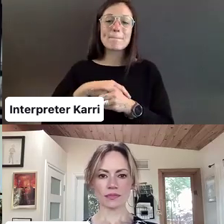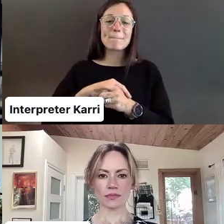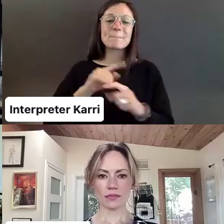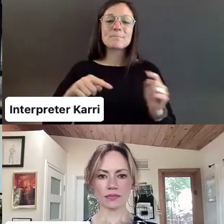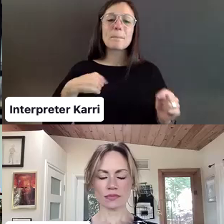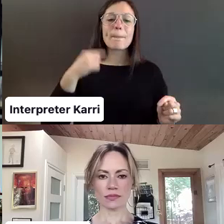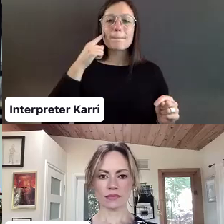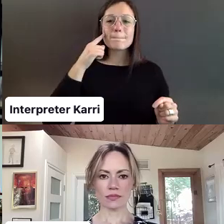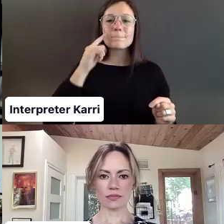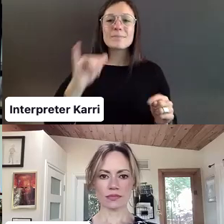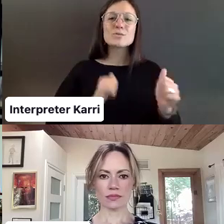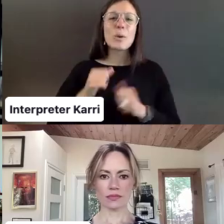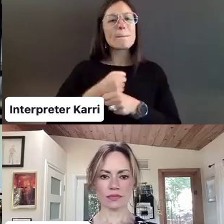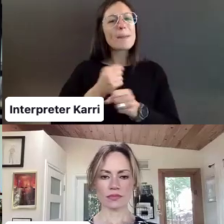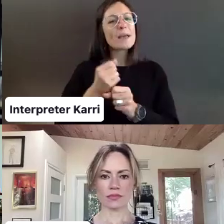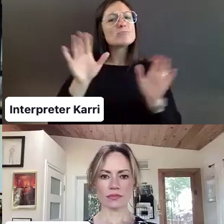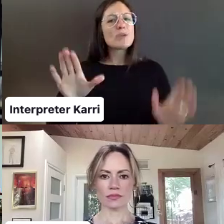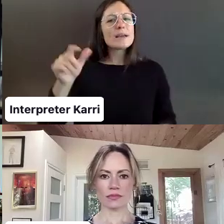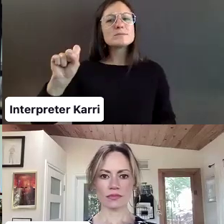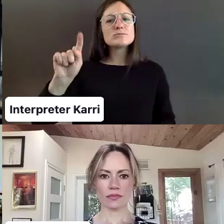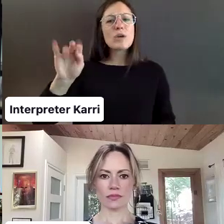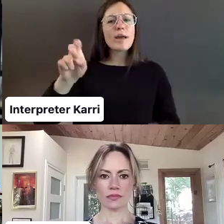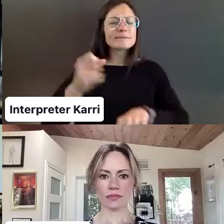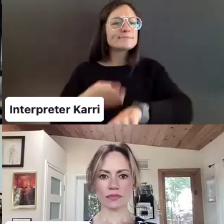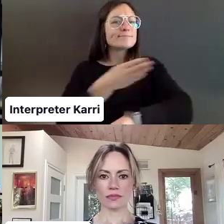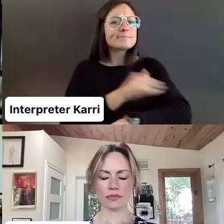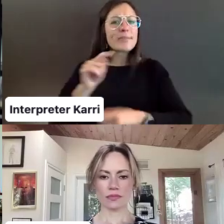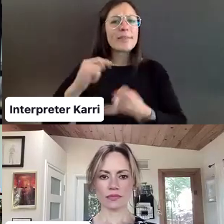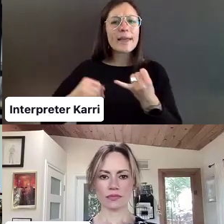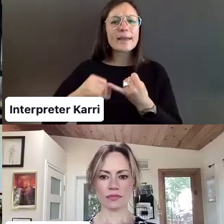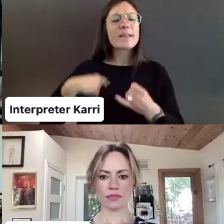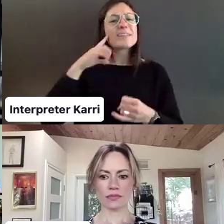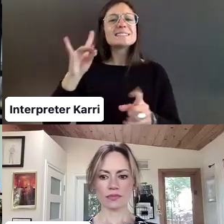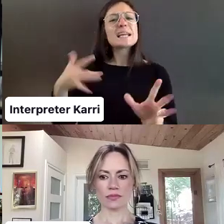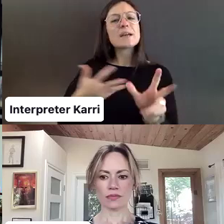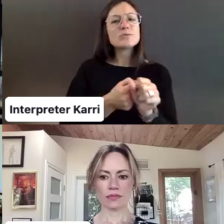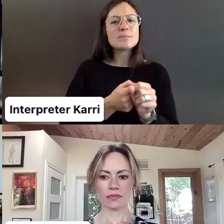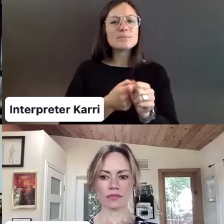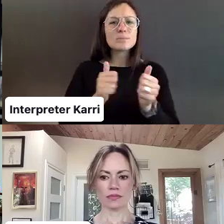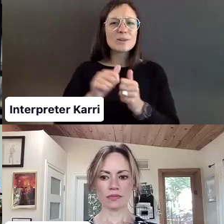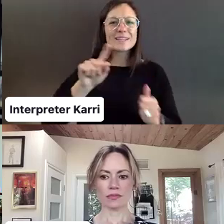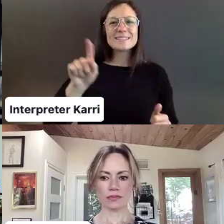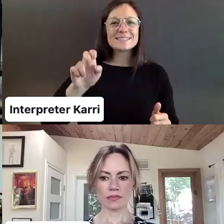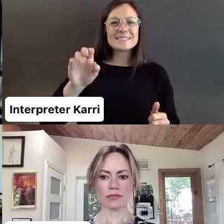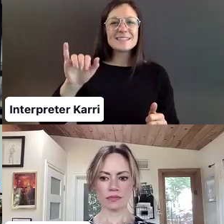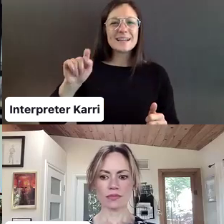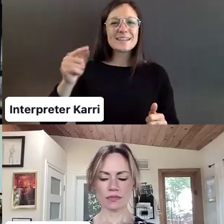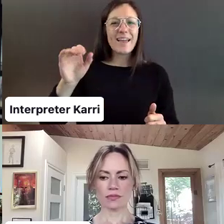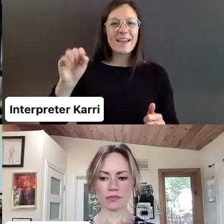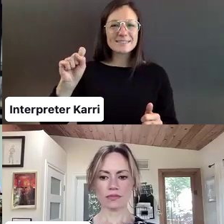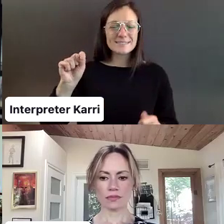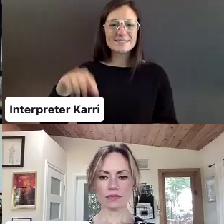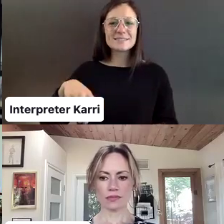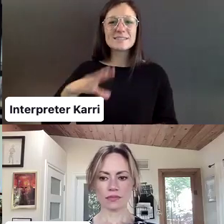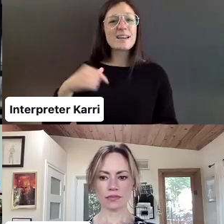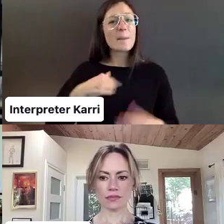think the show made great strides towards the end. I think it was catching up with the zeitgeist. And I was